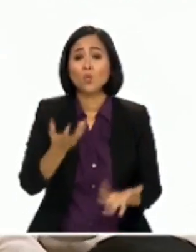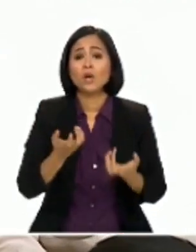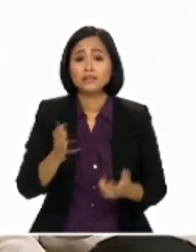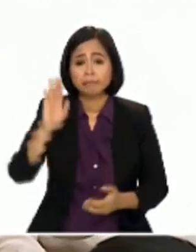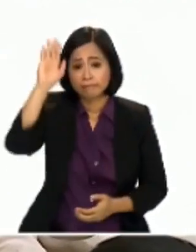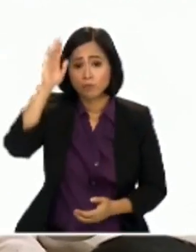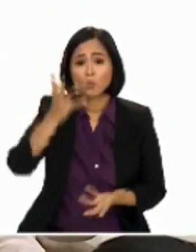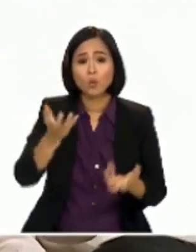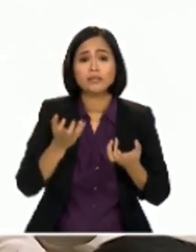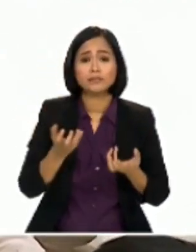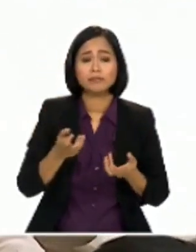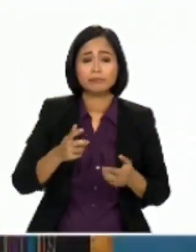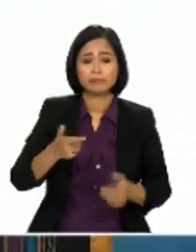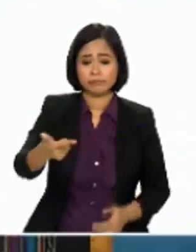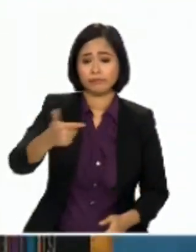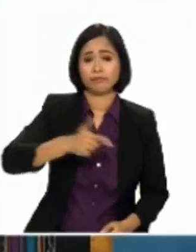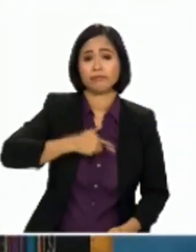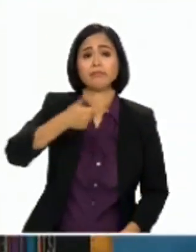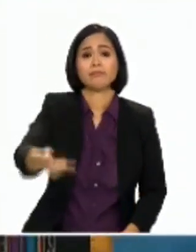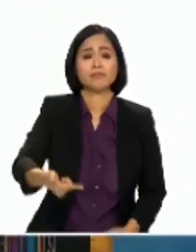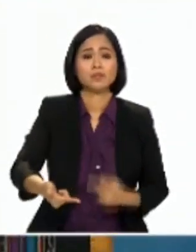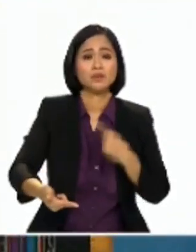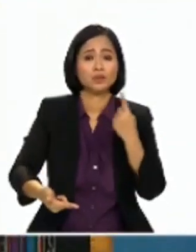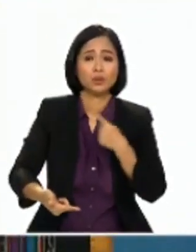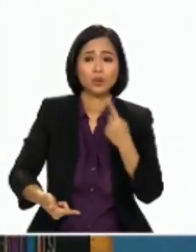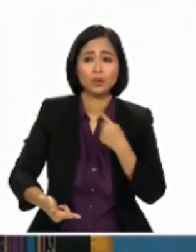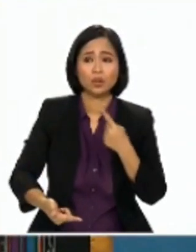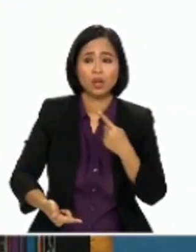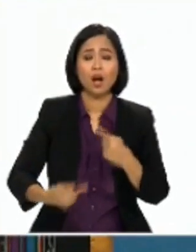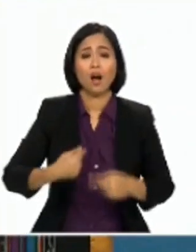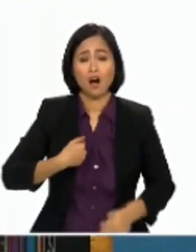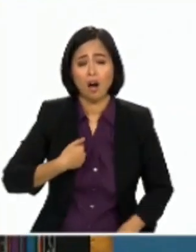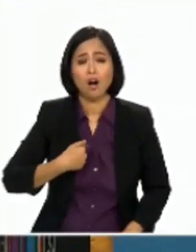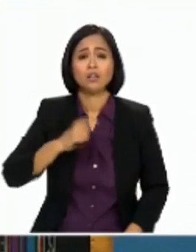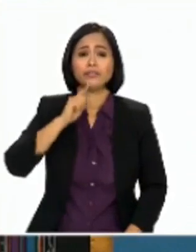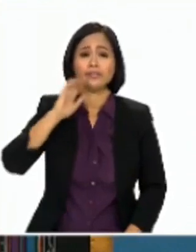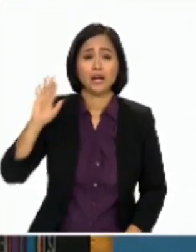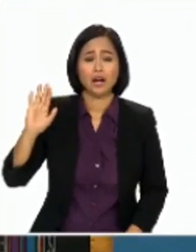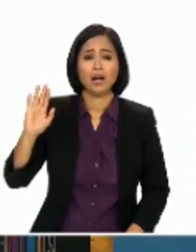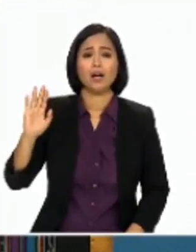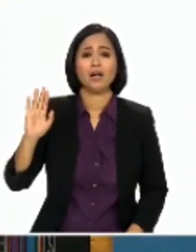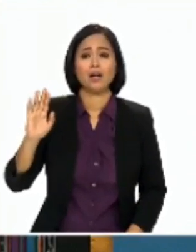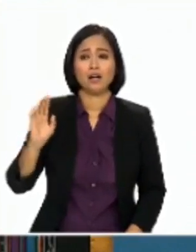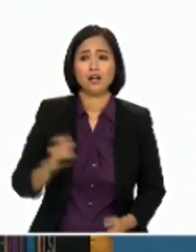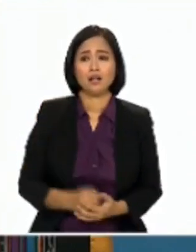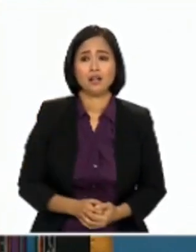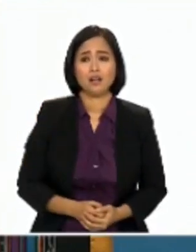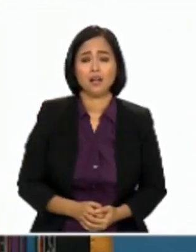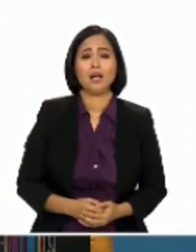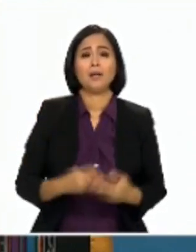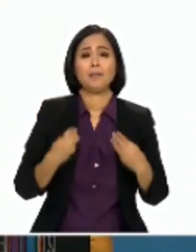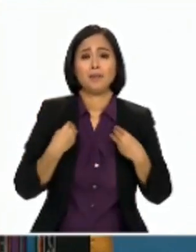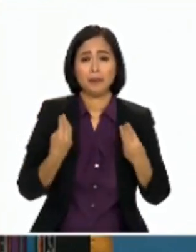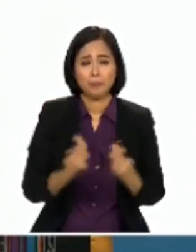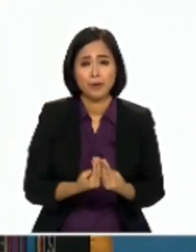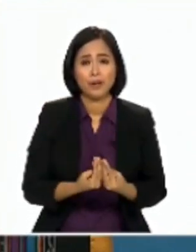hands. I, duly appointed member of the Junta, will